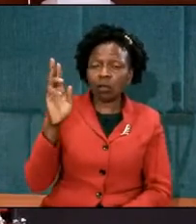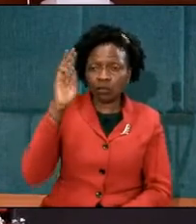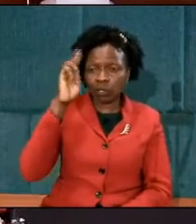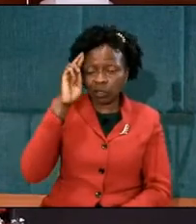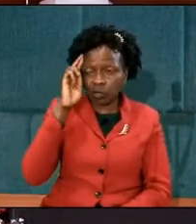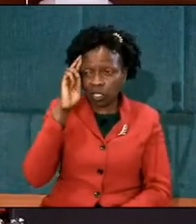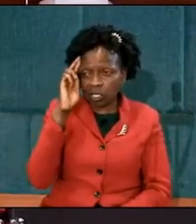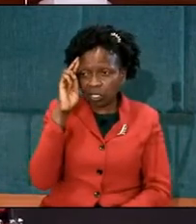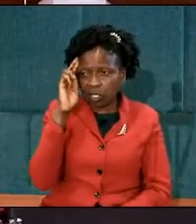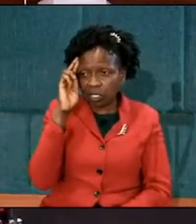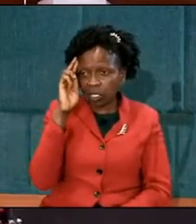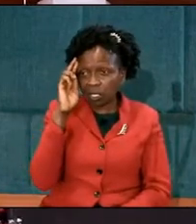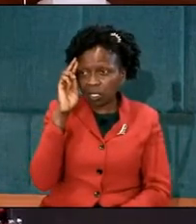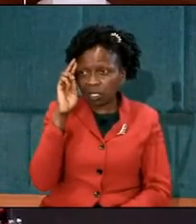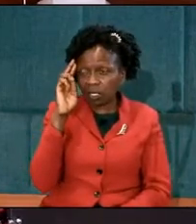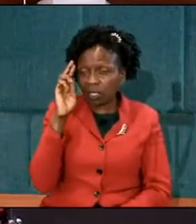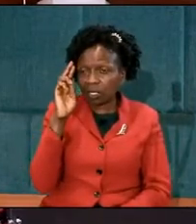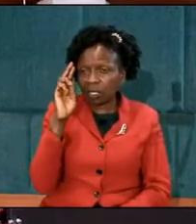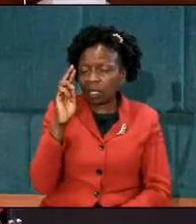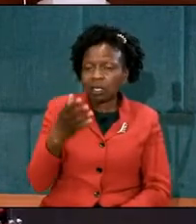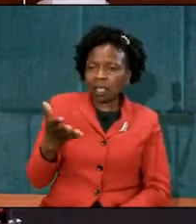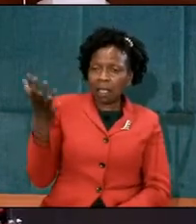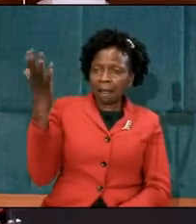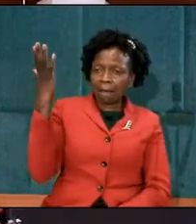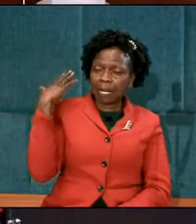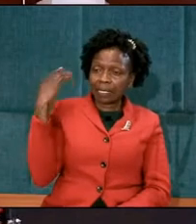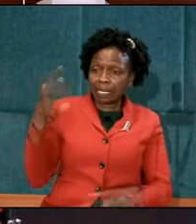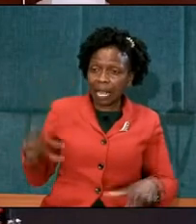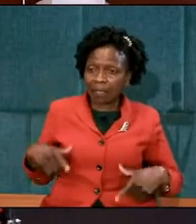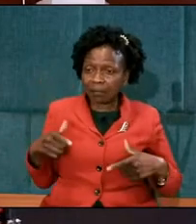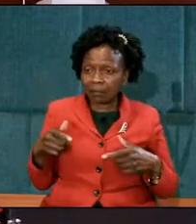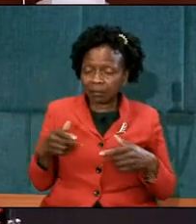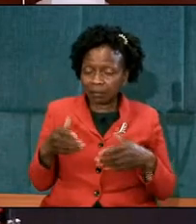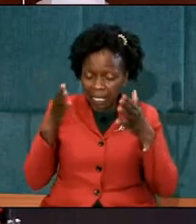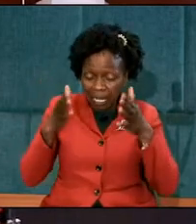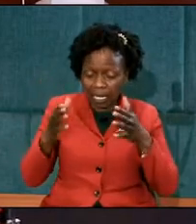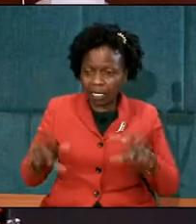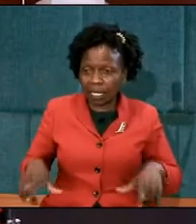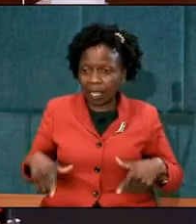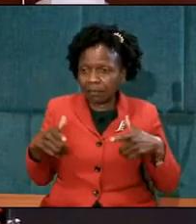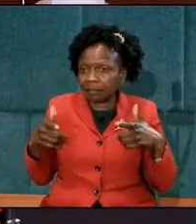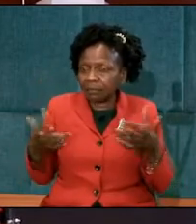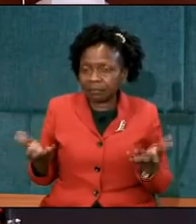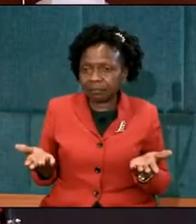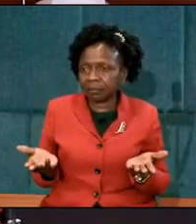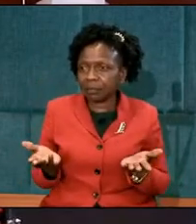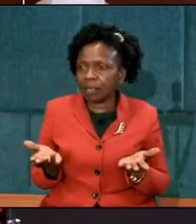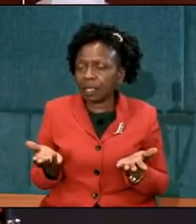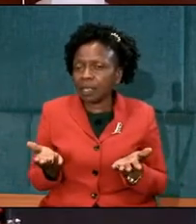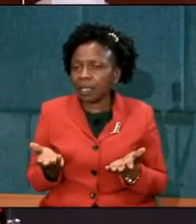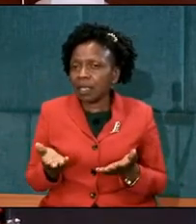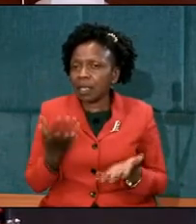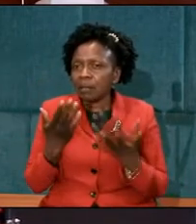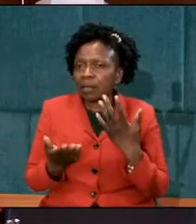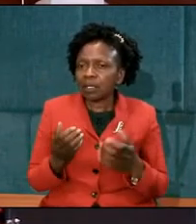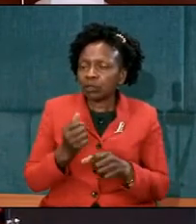themselves in and some of their past life, some folks who disqualify themselves because of that,